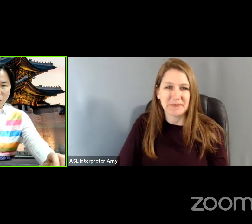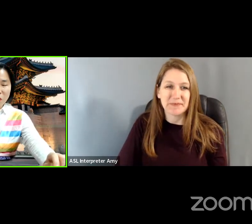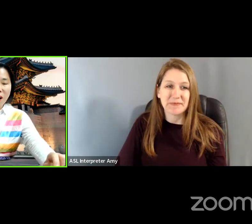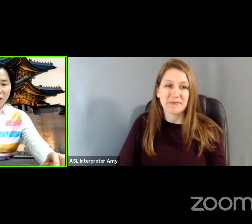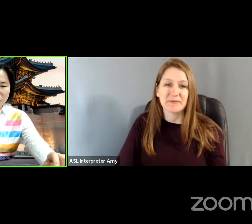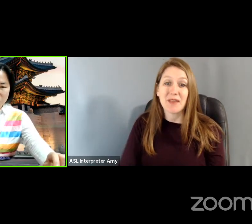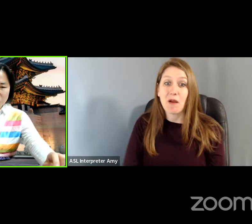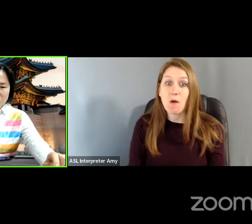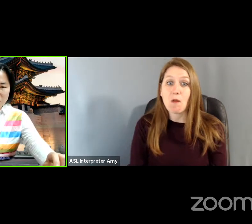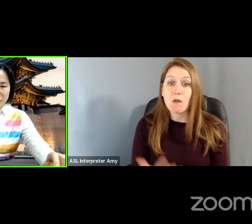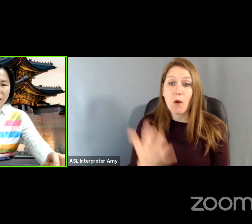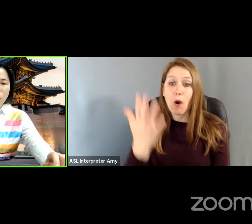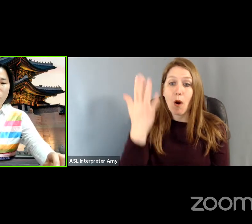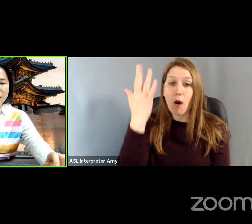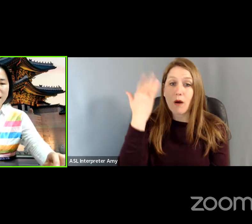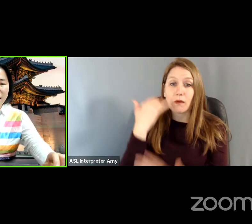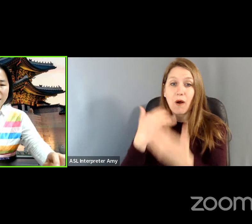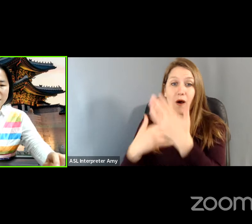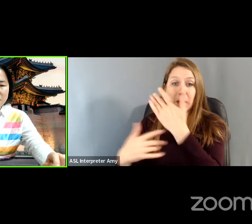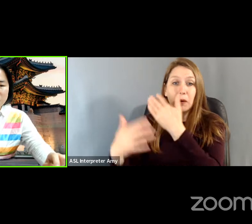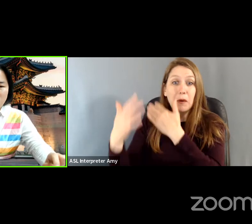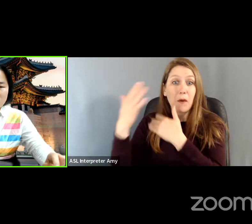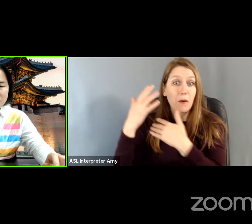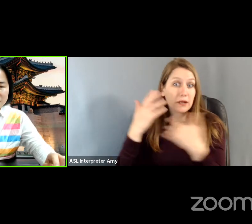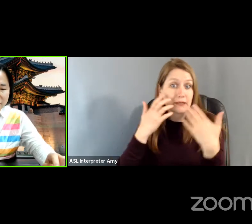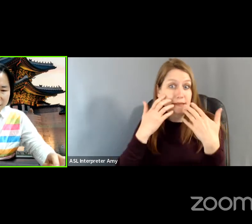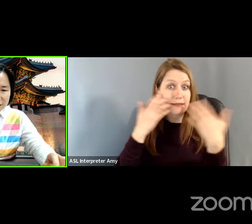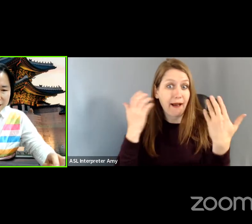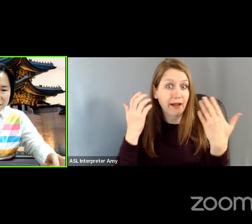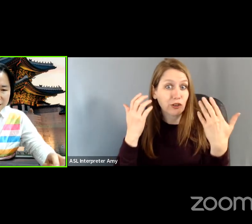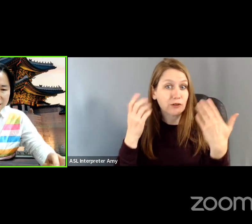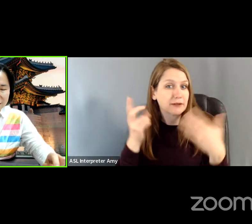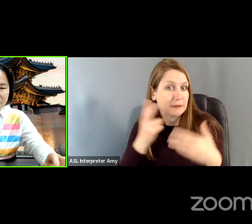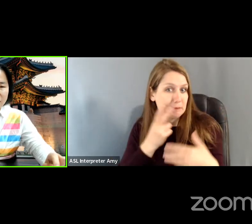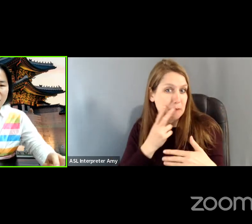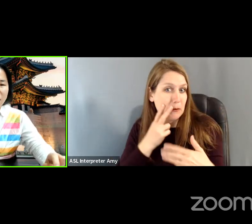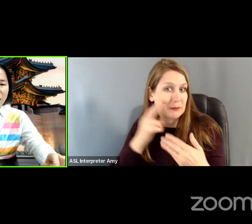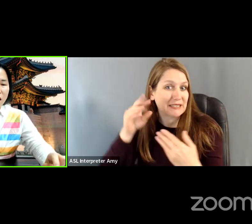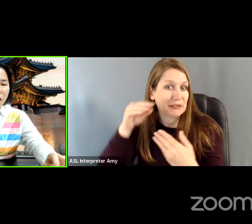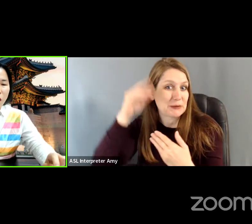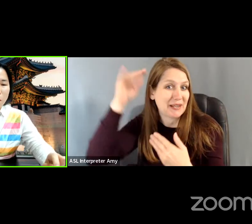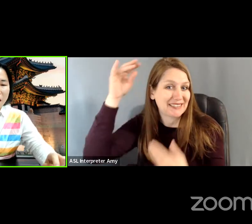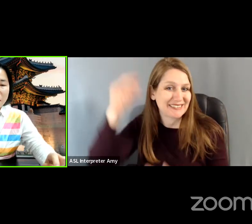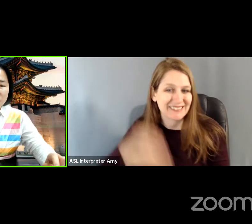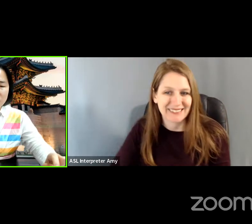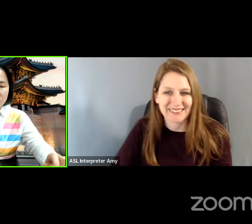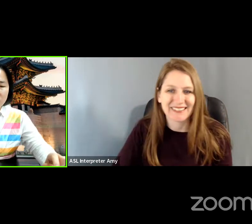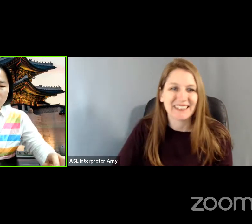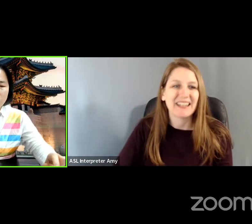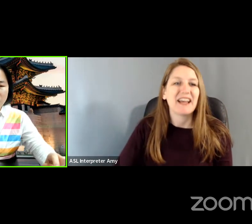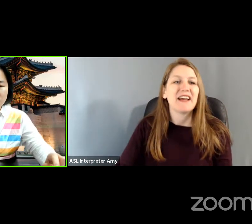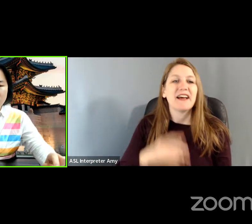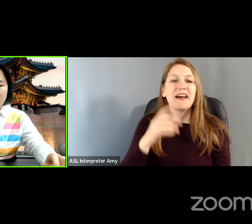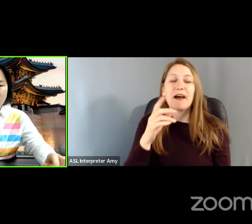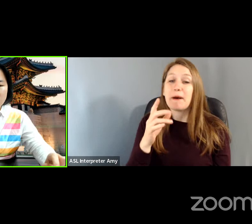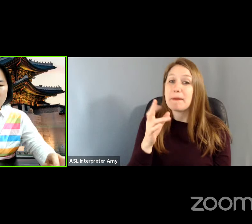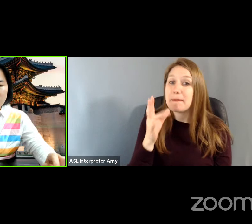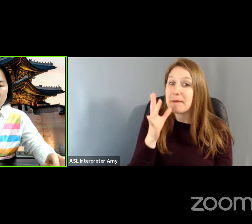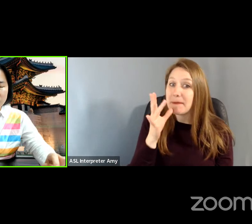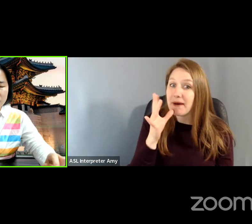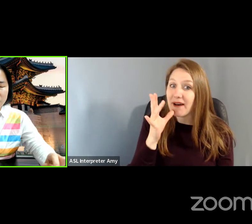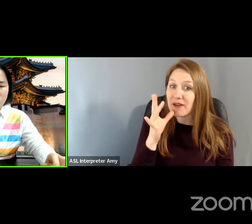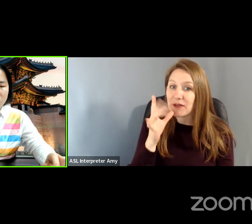Long, long ago, when tigers smoked cigarettes, a mother made a